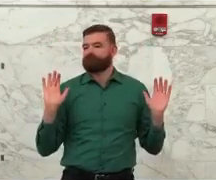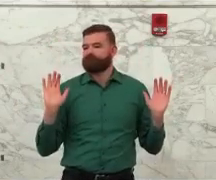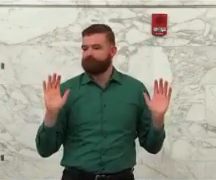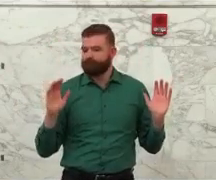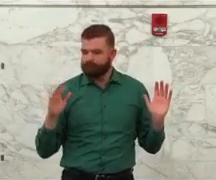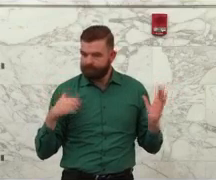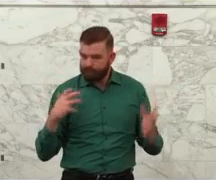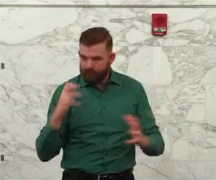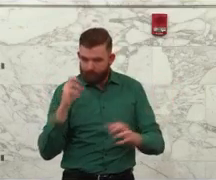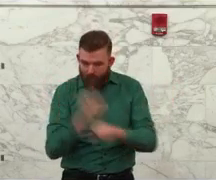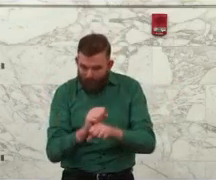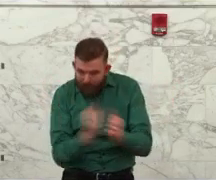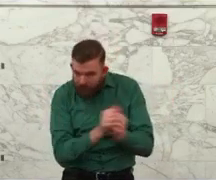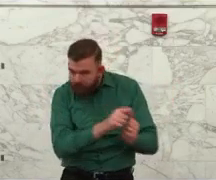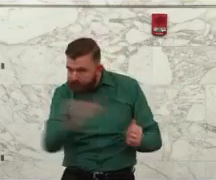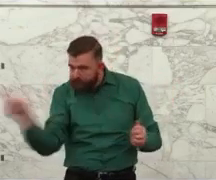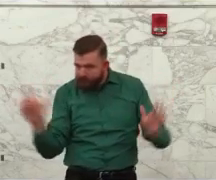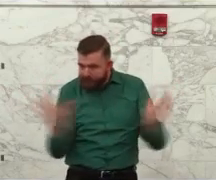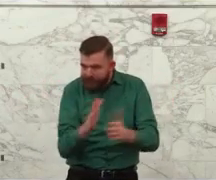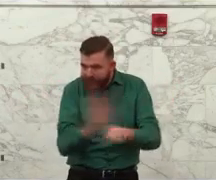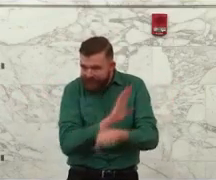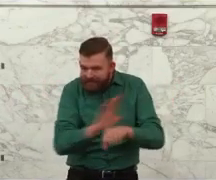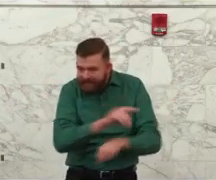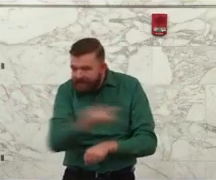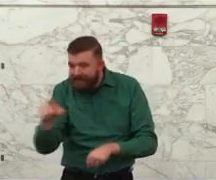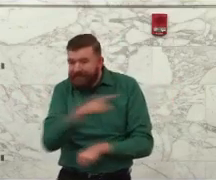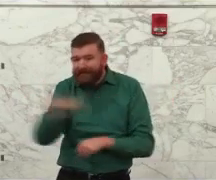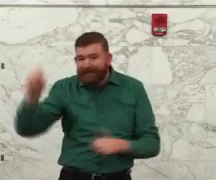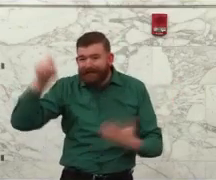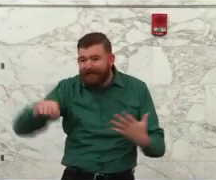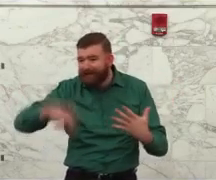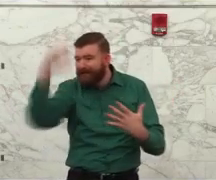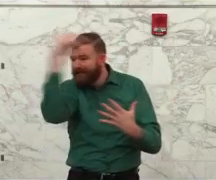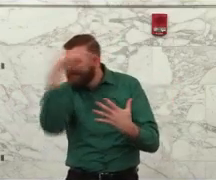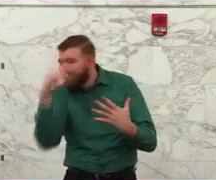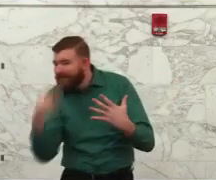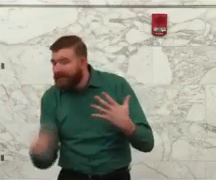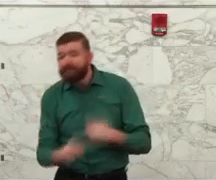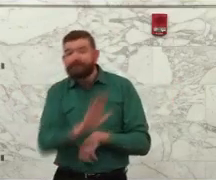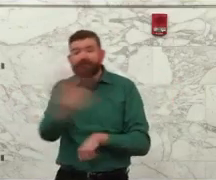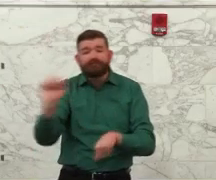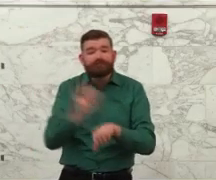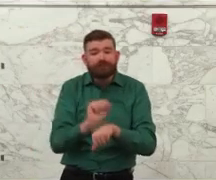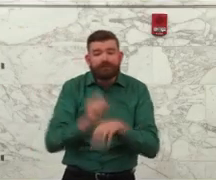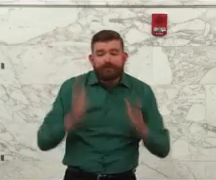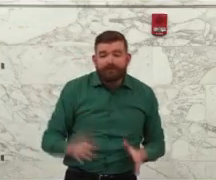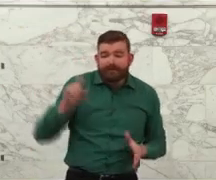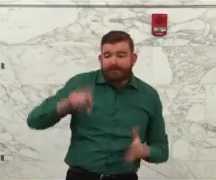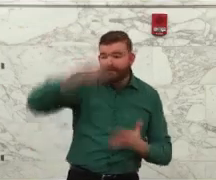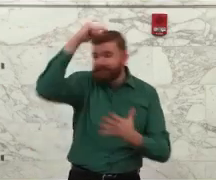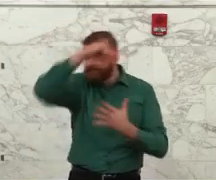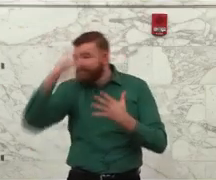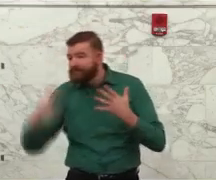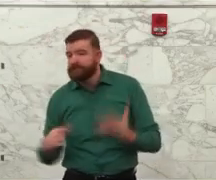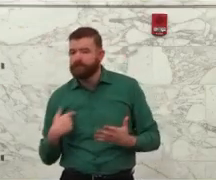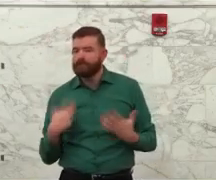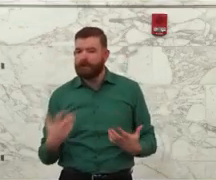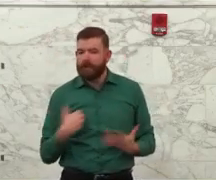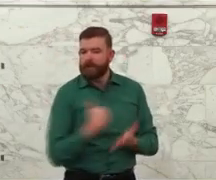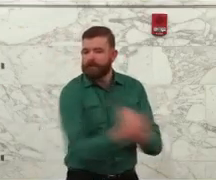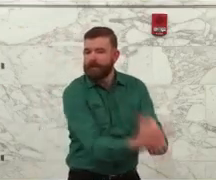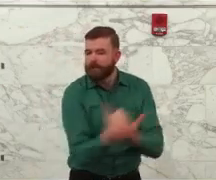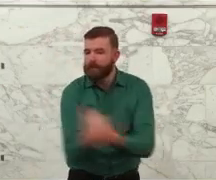help and resources you and your employees will need going forward throughout this emergency and